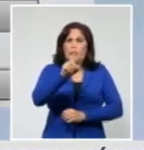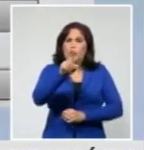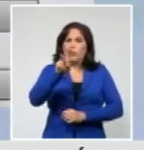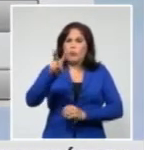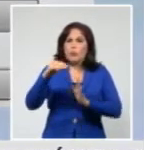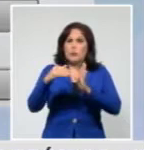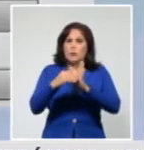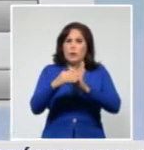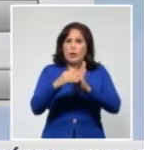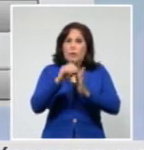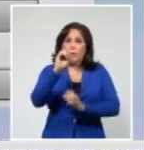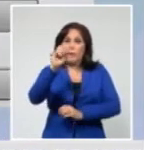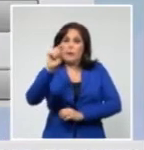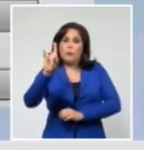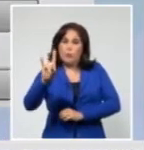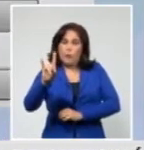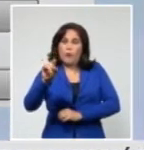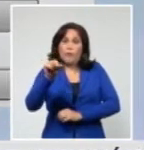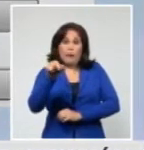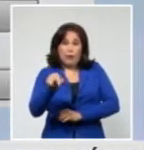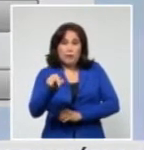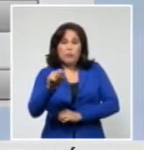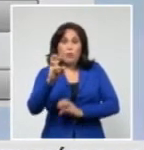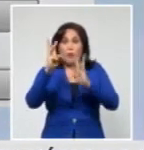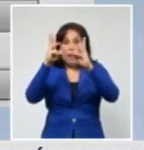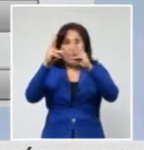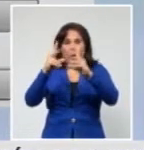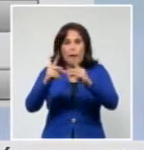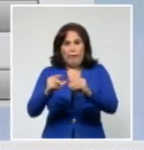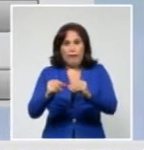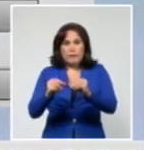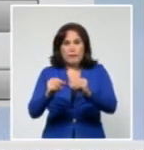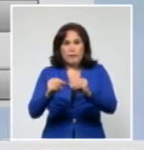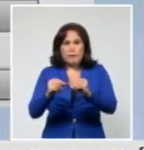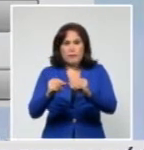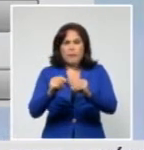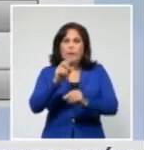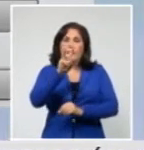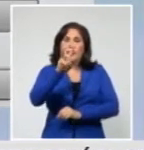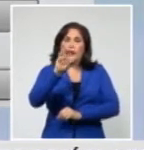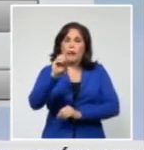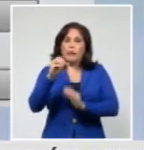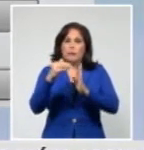312,009 people were diagnosed with the virus, for a total of